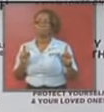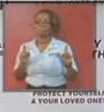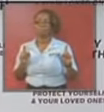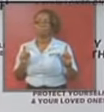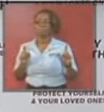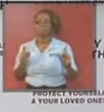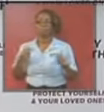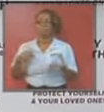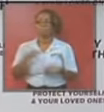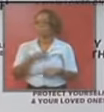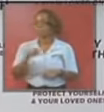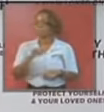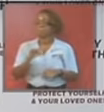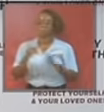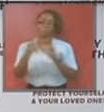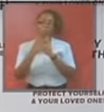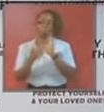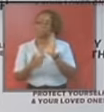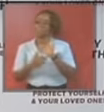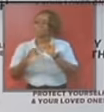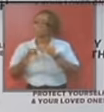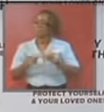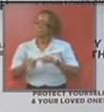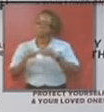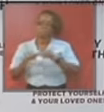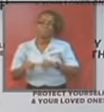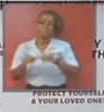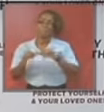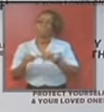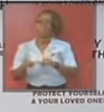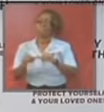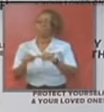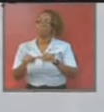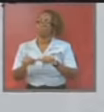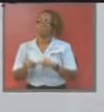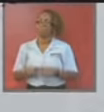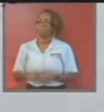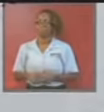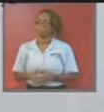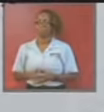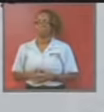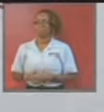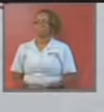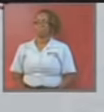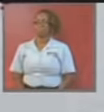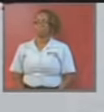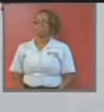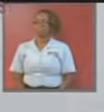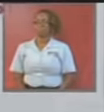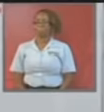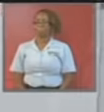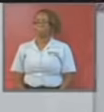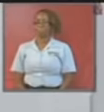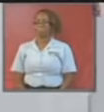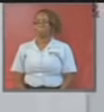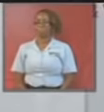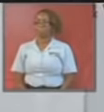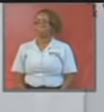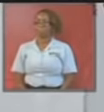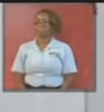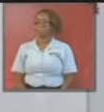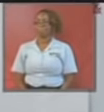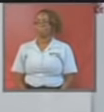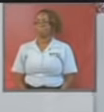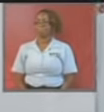to exactly what you just said, while we're speaking about not having gatherings in excess of what's recommended, we're not